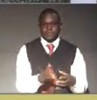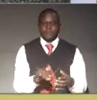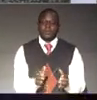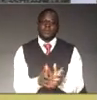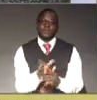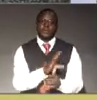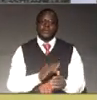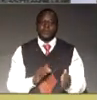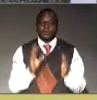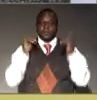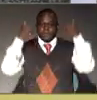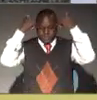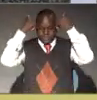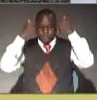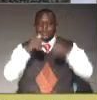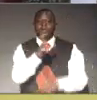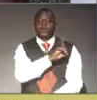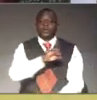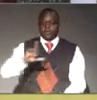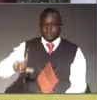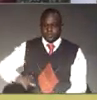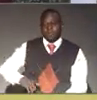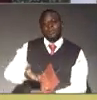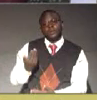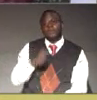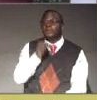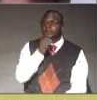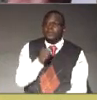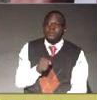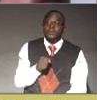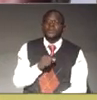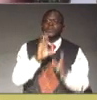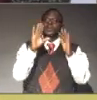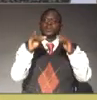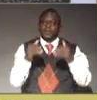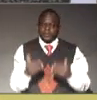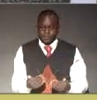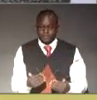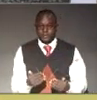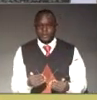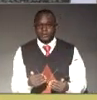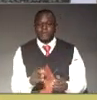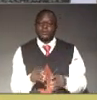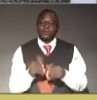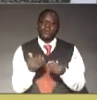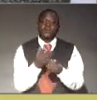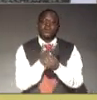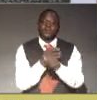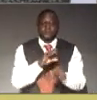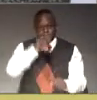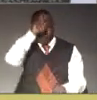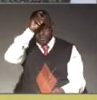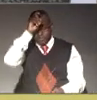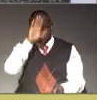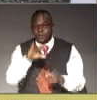Lamb of God. Instead of the old lamb which they used to celebrate the deliverance from Egypt, now